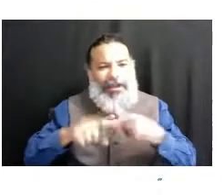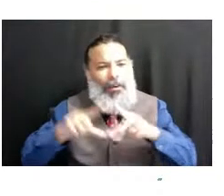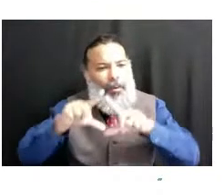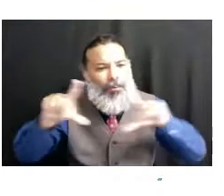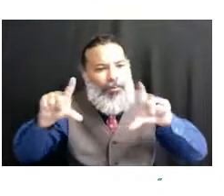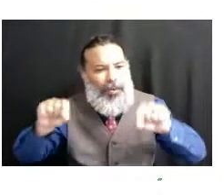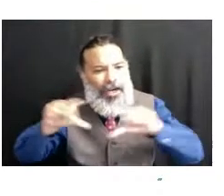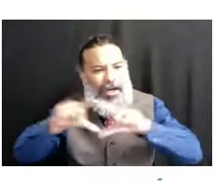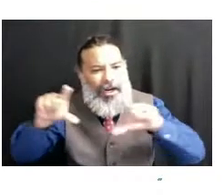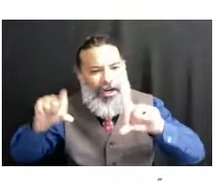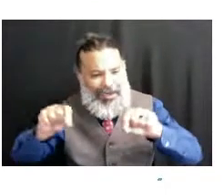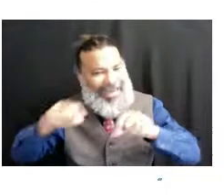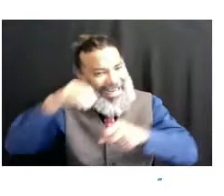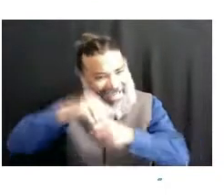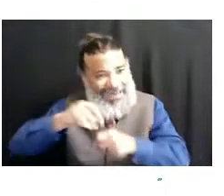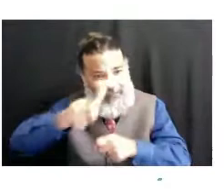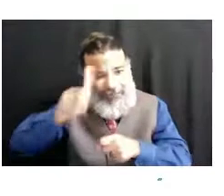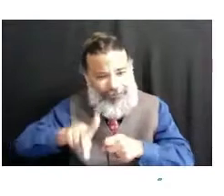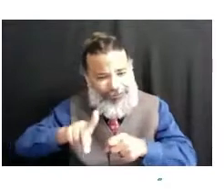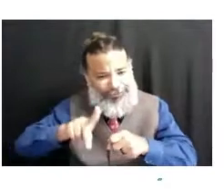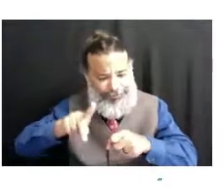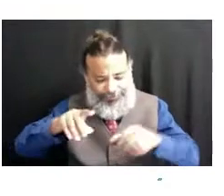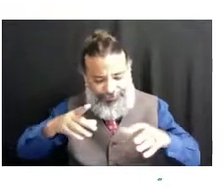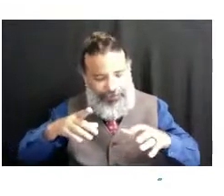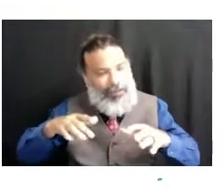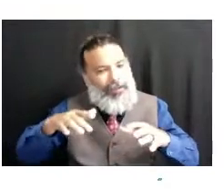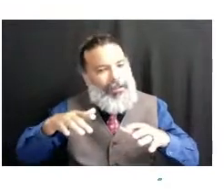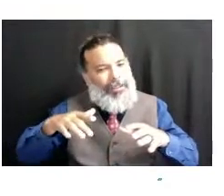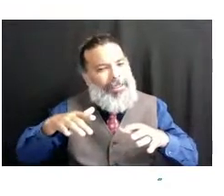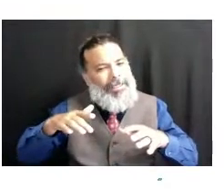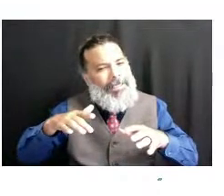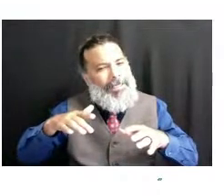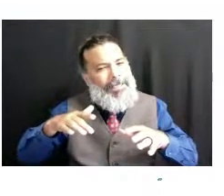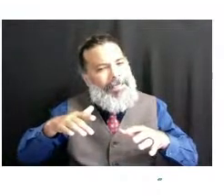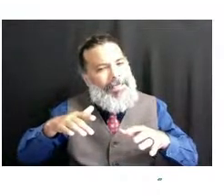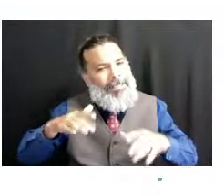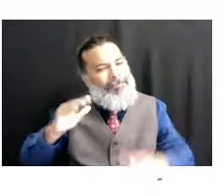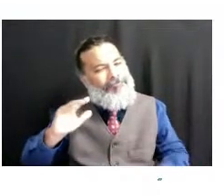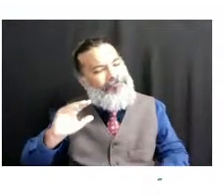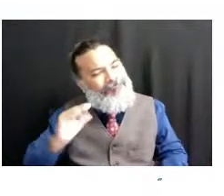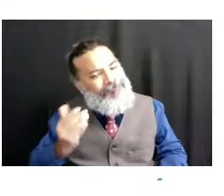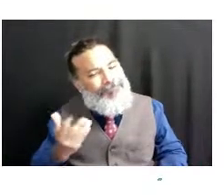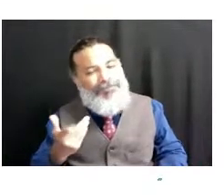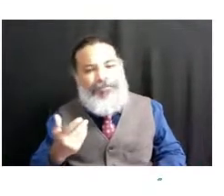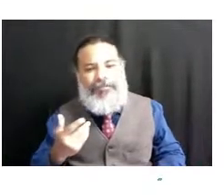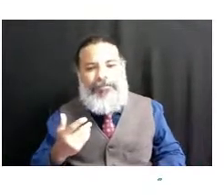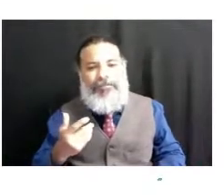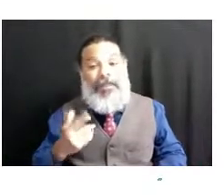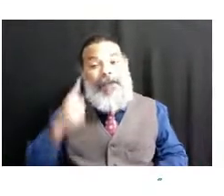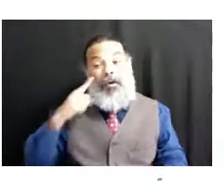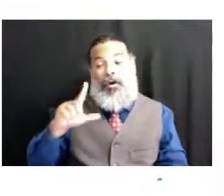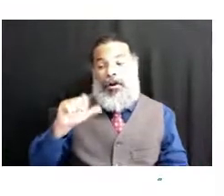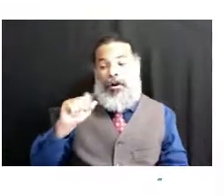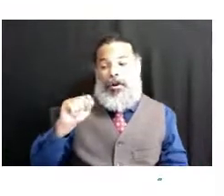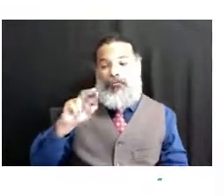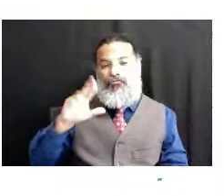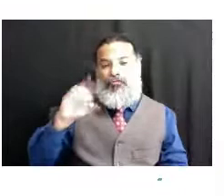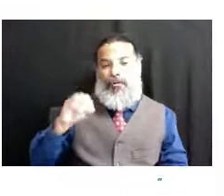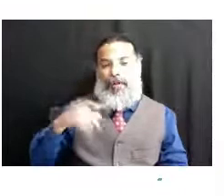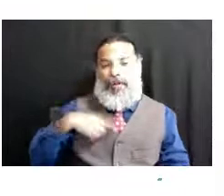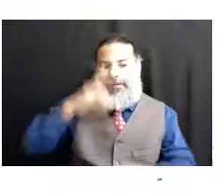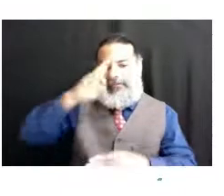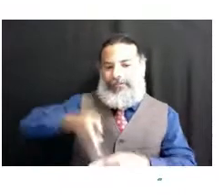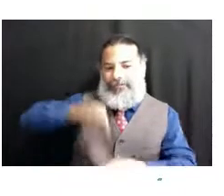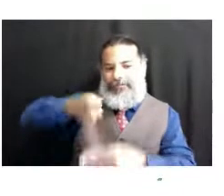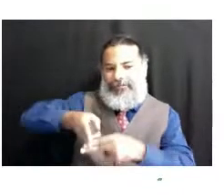to it in Philadelphia, it created for Latrobe a reputation that